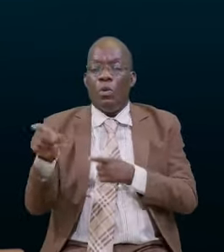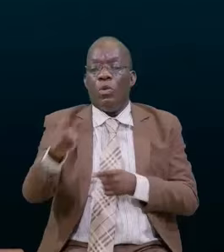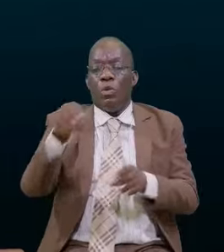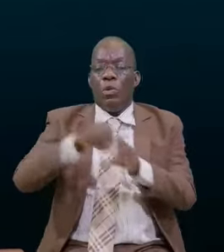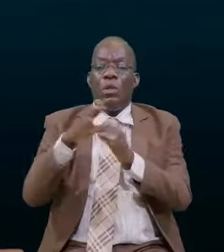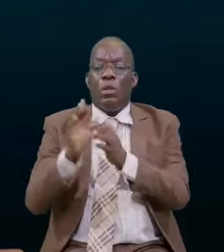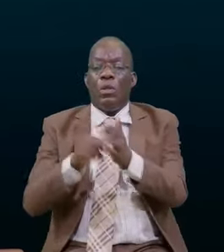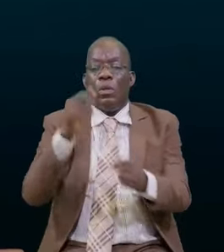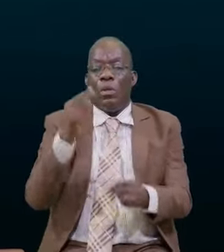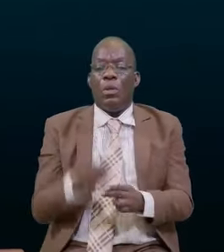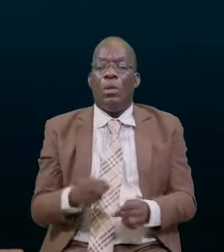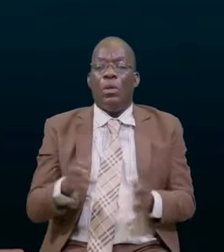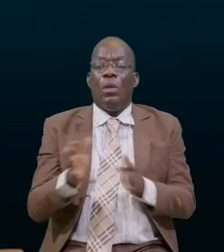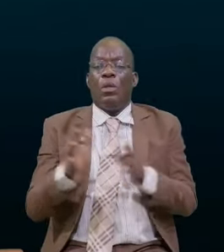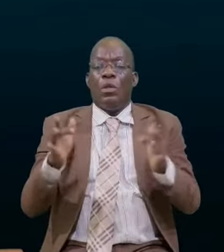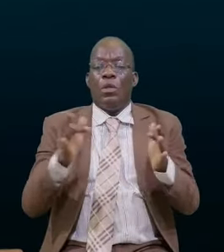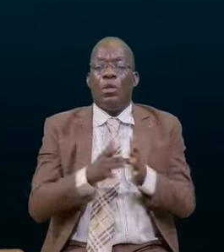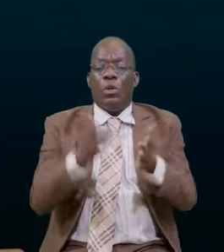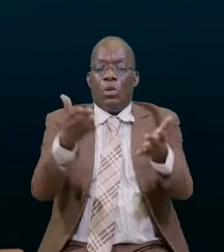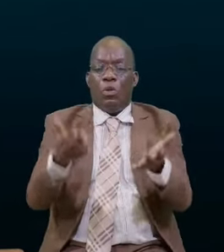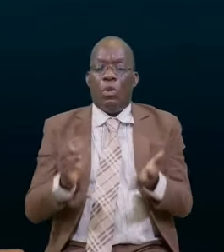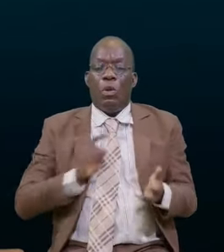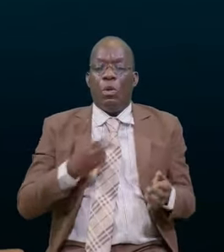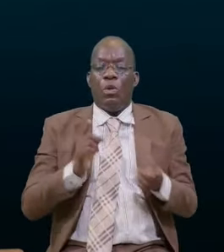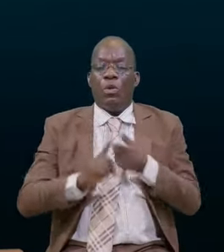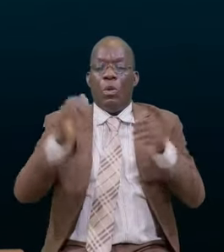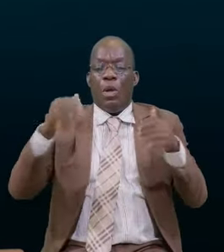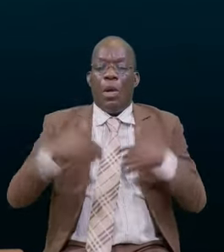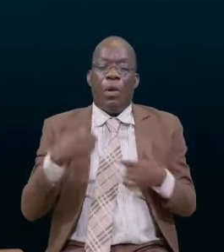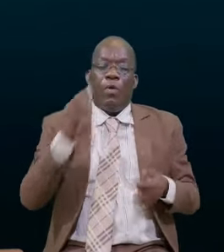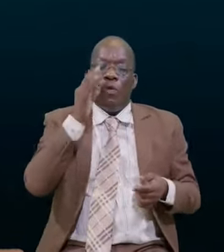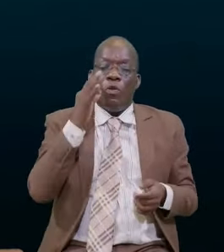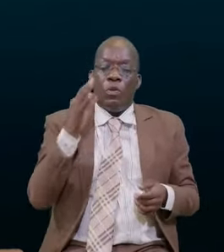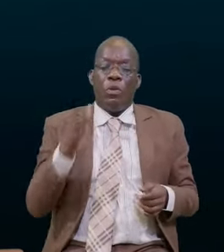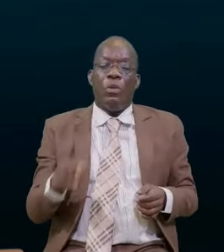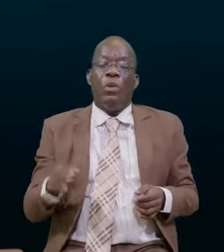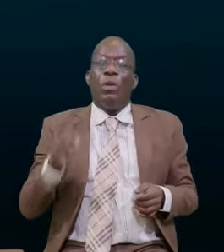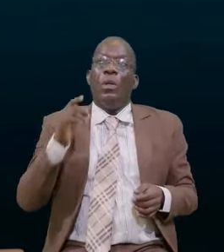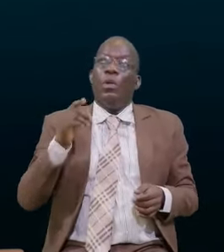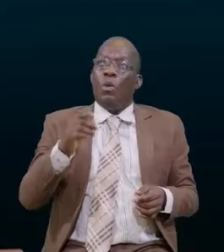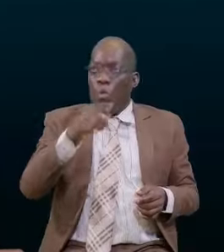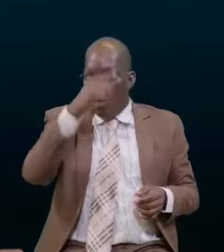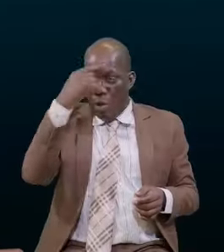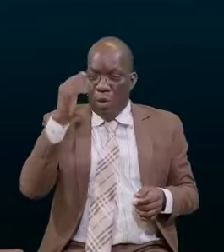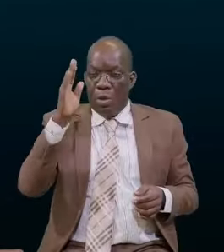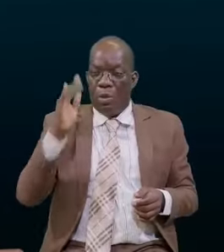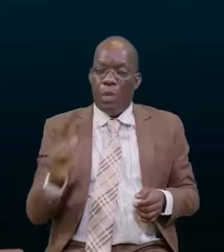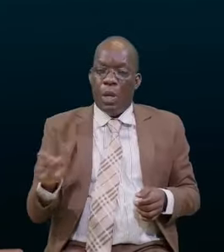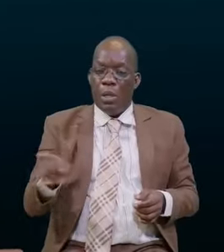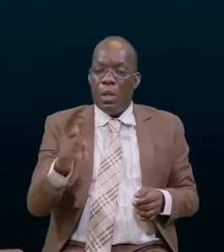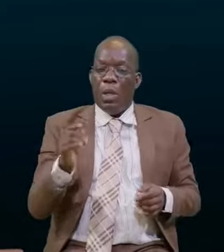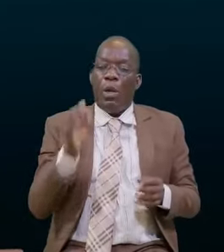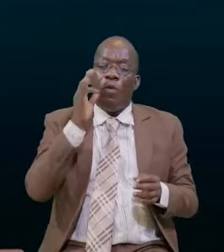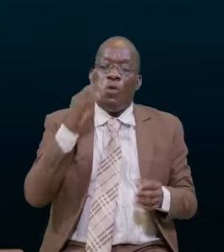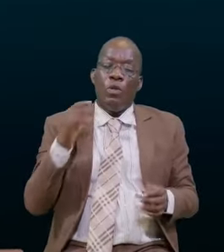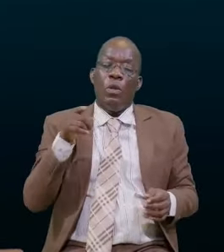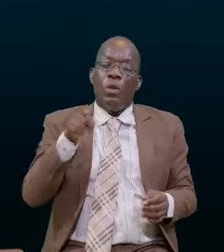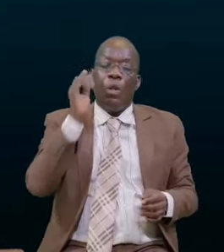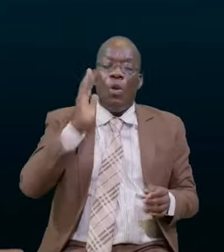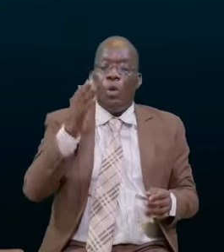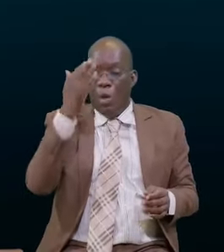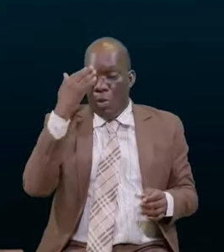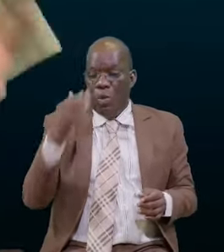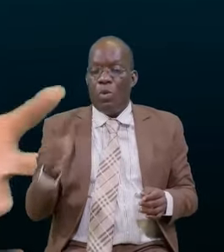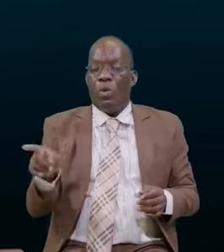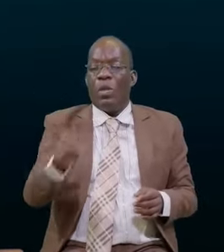expects us to bear fruit of the spirit and they says by their fruit shall know them if the fruit is if the fruit is not there